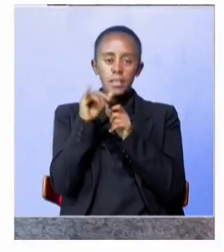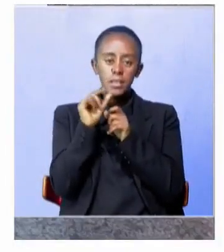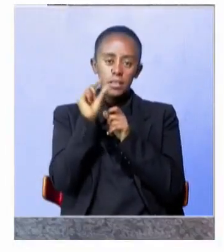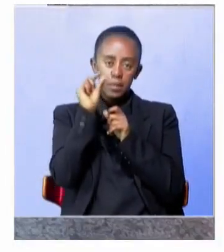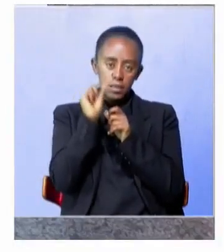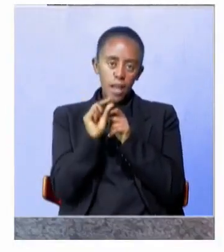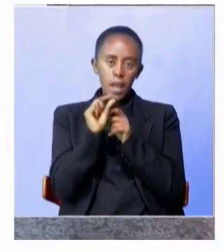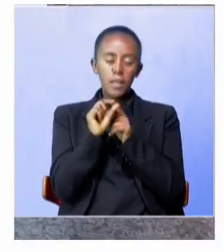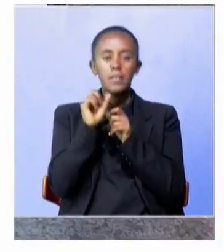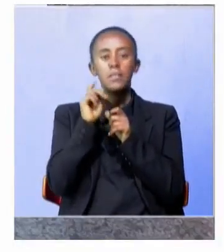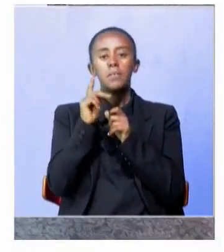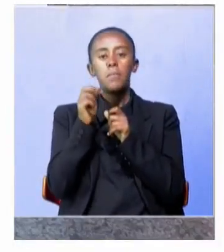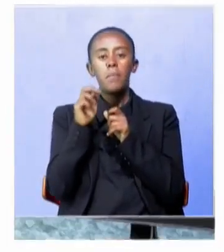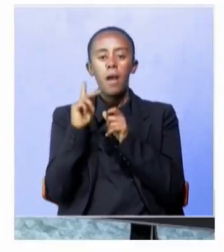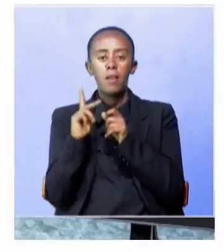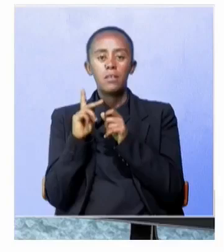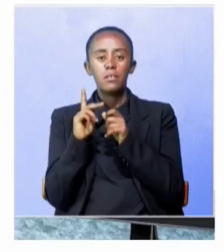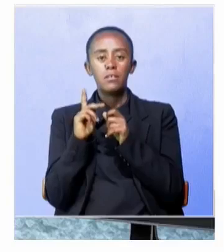spark